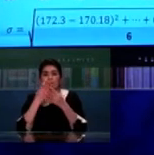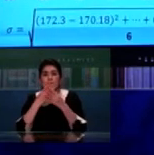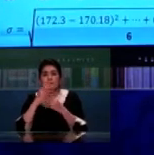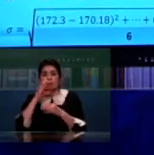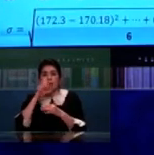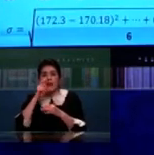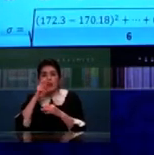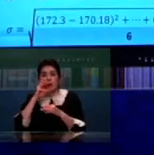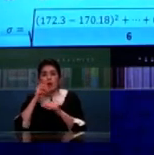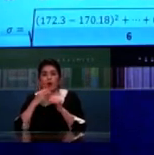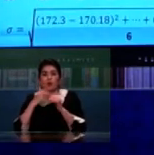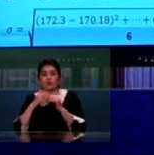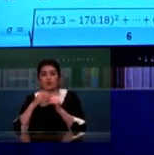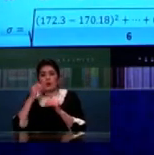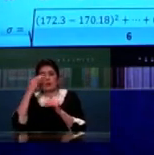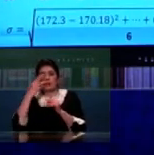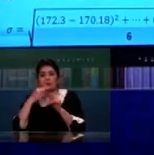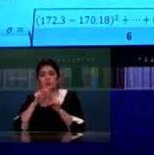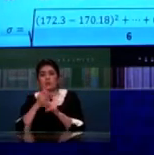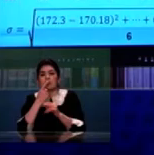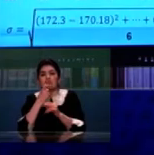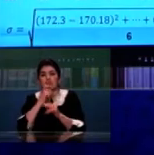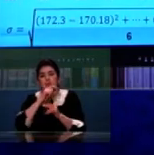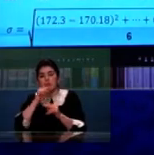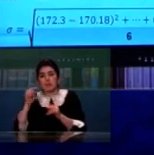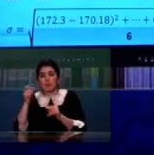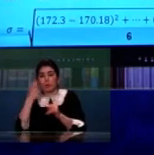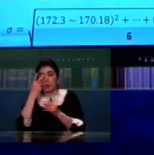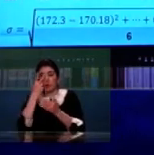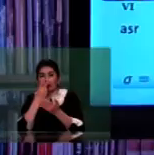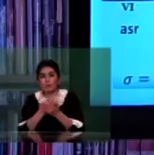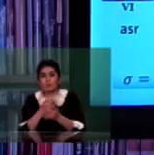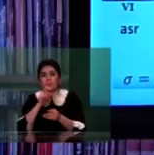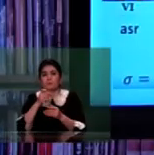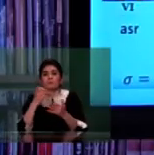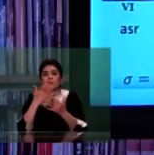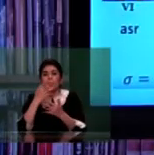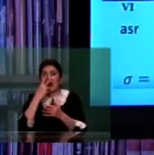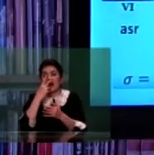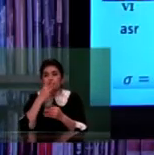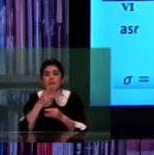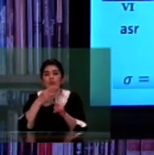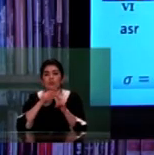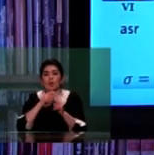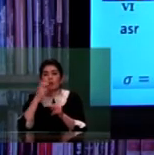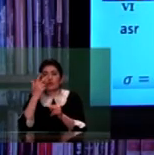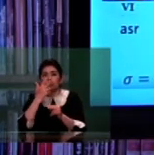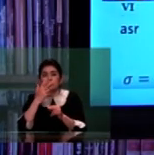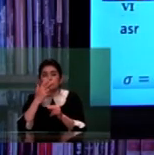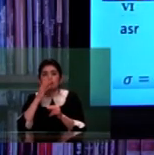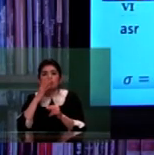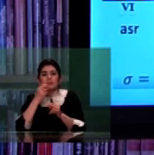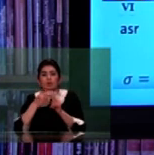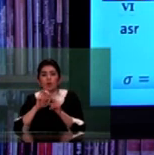qaraylik. Mana o'rtacha bo'y shtrixlangan qizil chiziq bilan ko'rsatilgan. Unga biz qarasak, demak 3